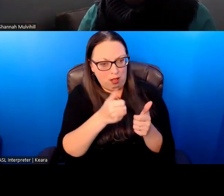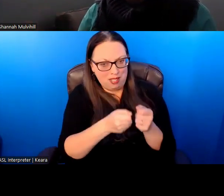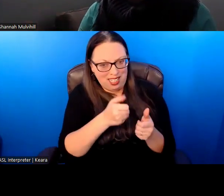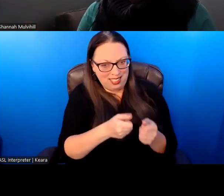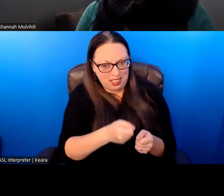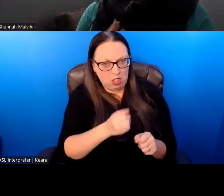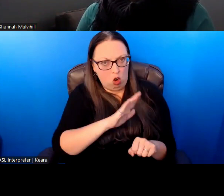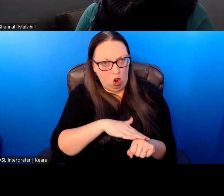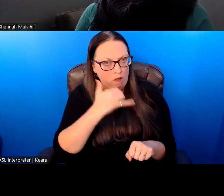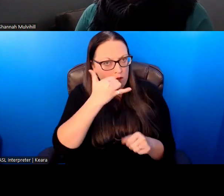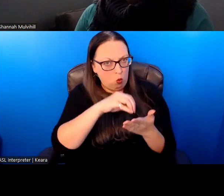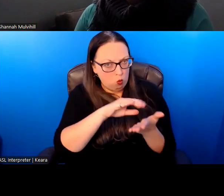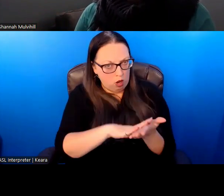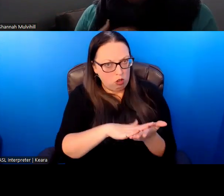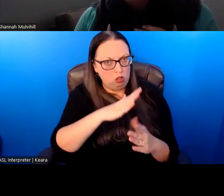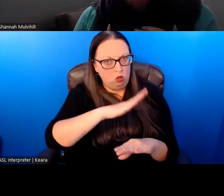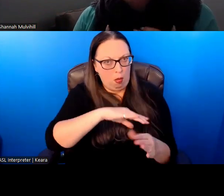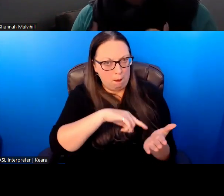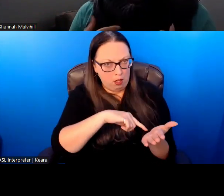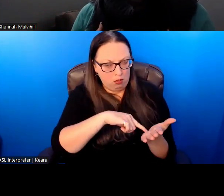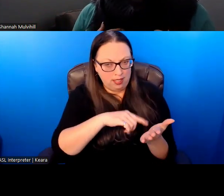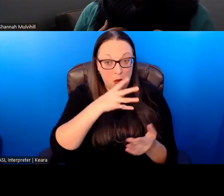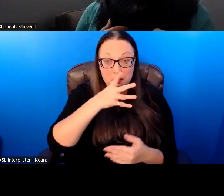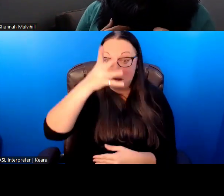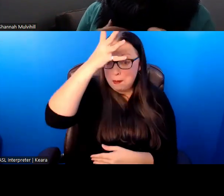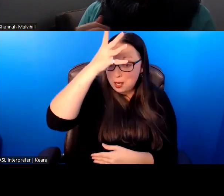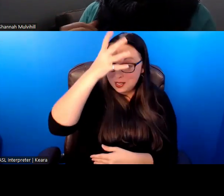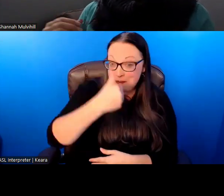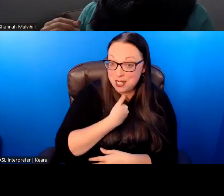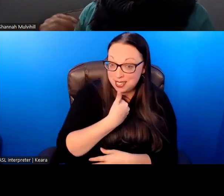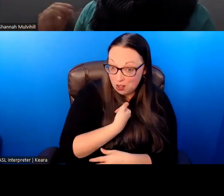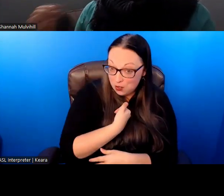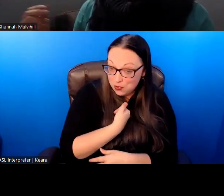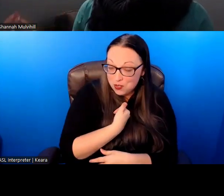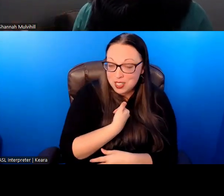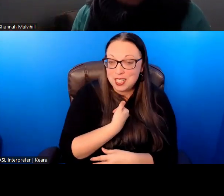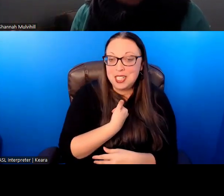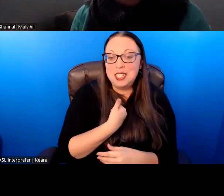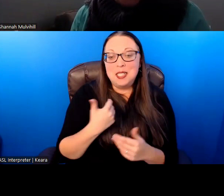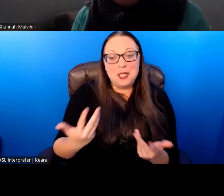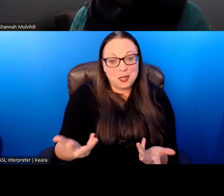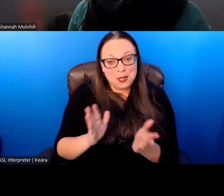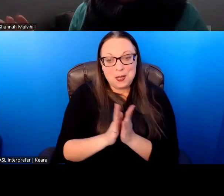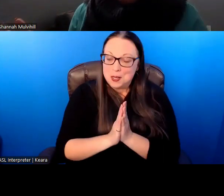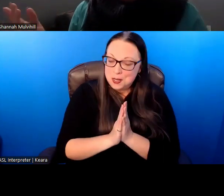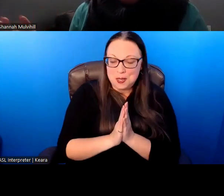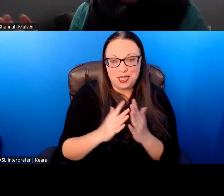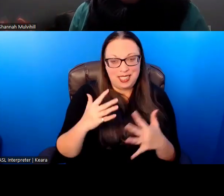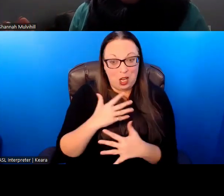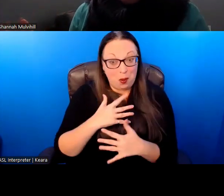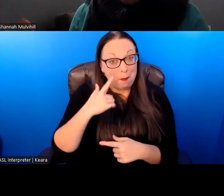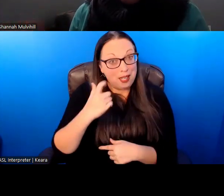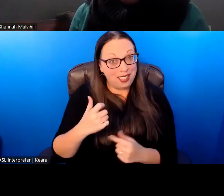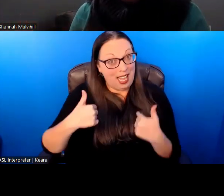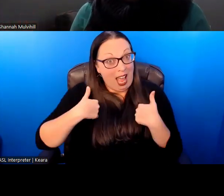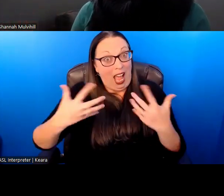the phone records. As a parent myself, I found that slightly alarming because I want to know what's